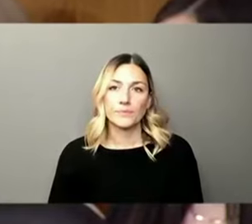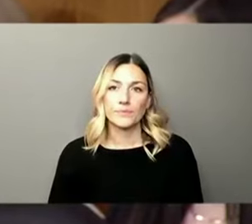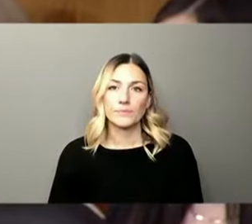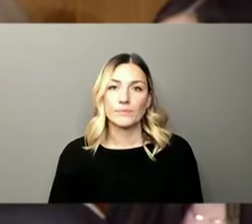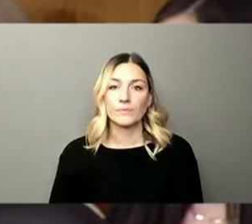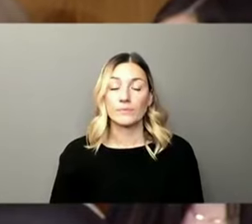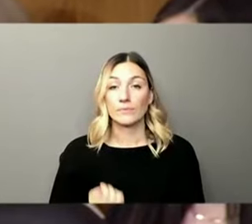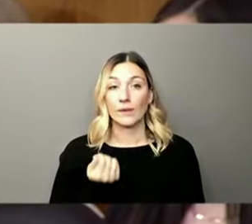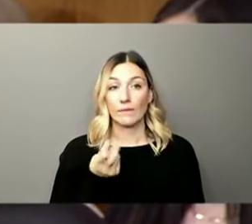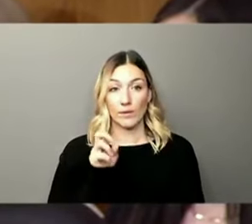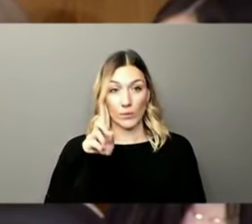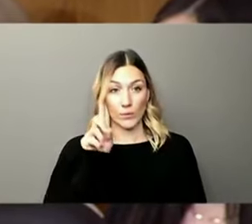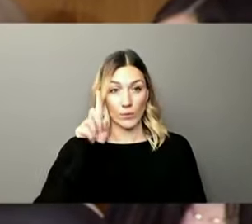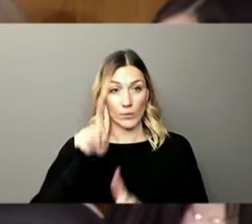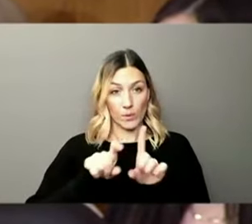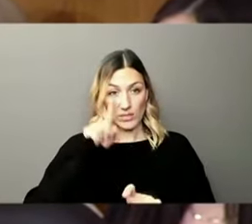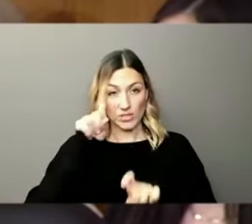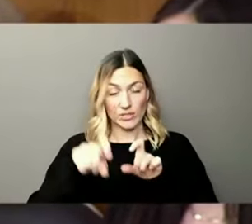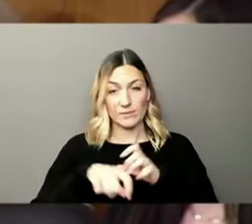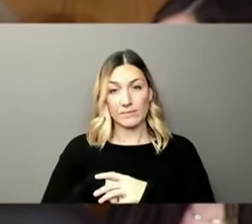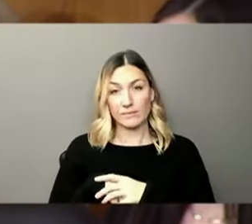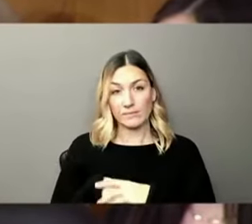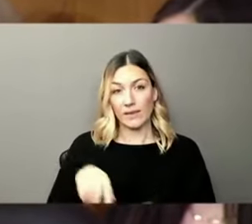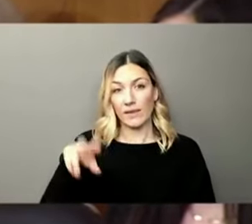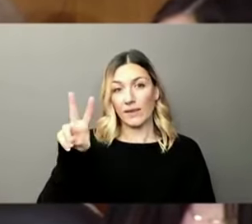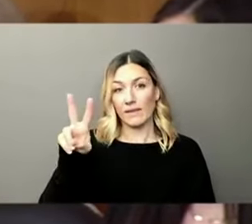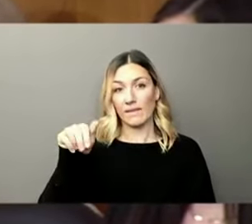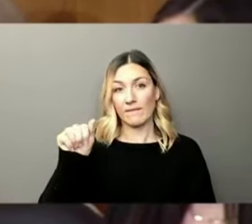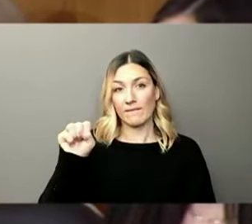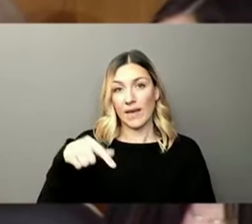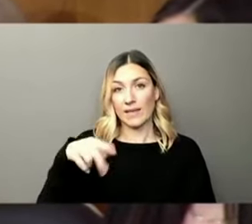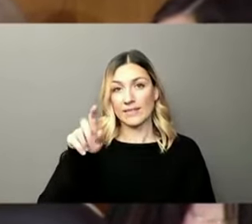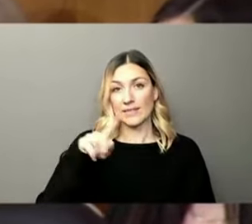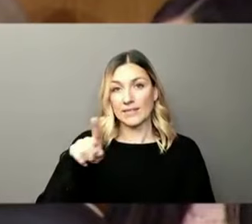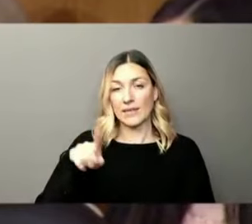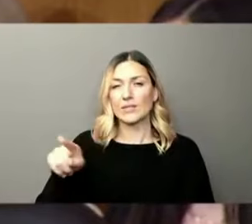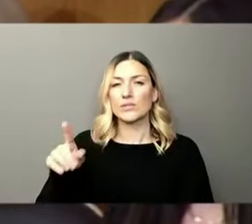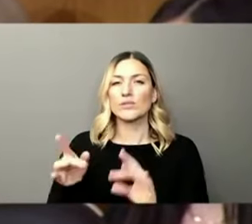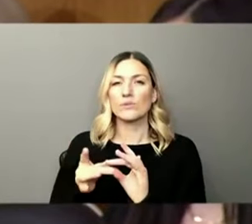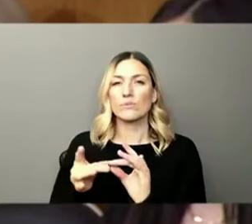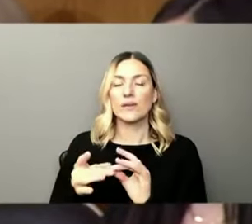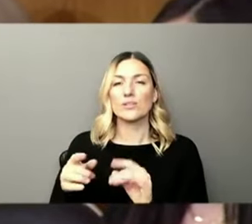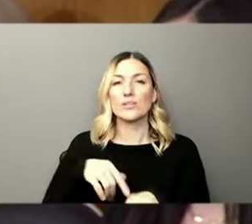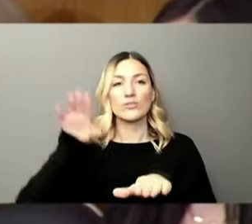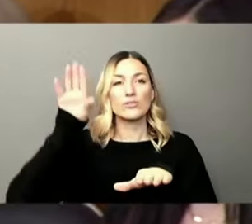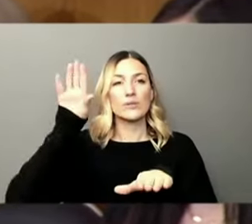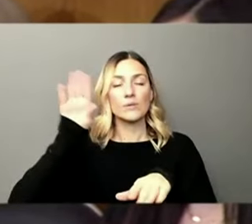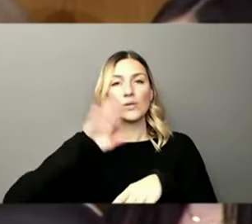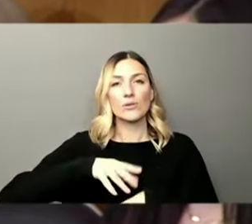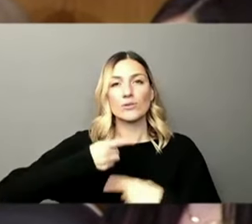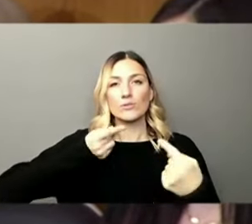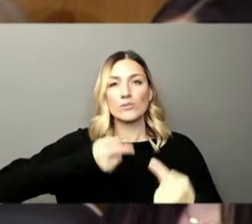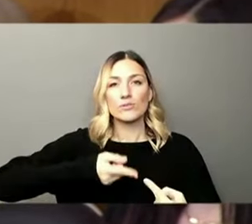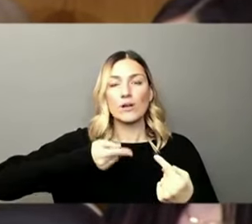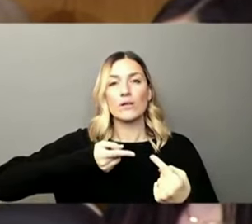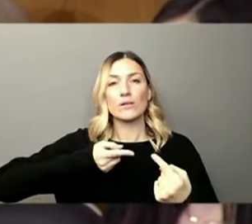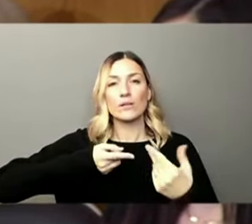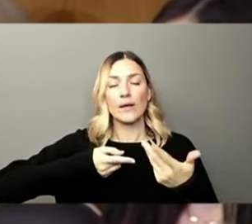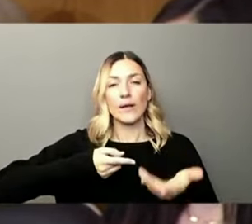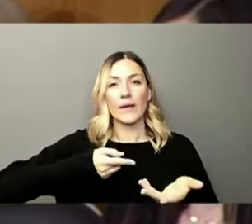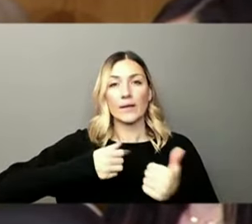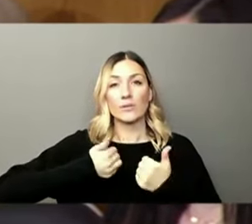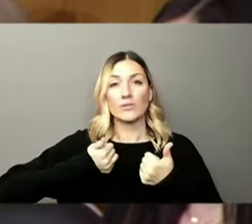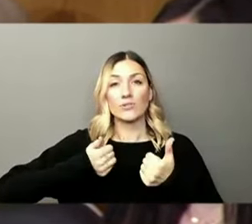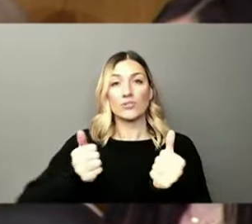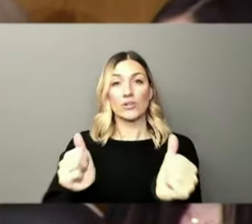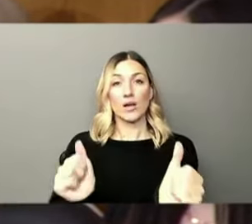here. Ms. Vasquez, you mentioned in your testimony that the tribulations you went through attempting to